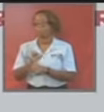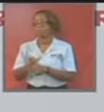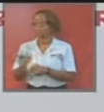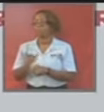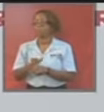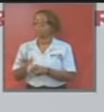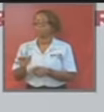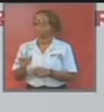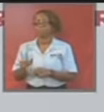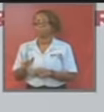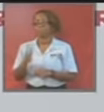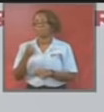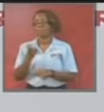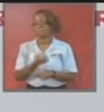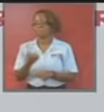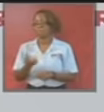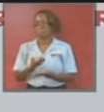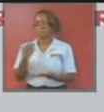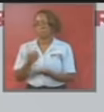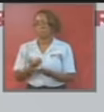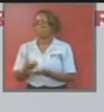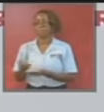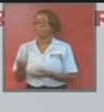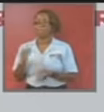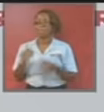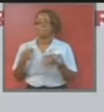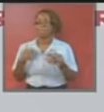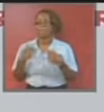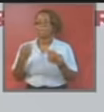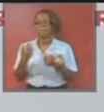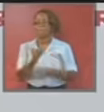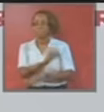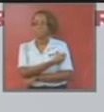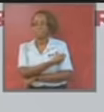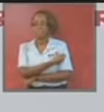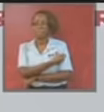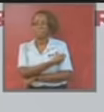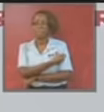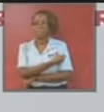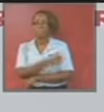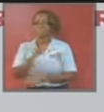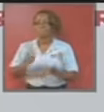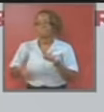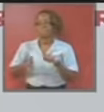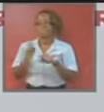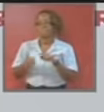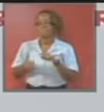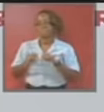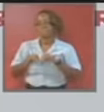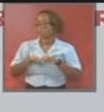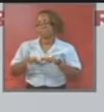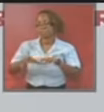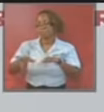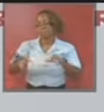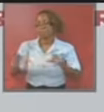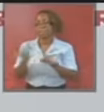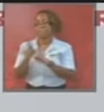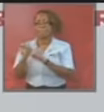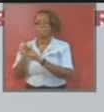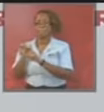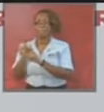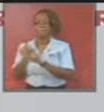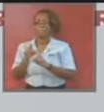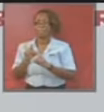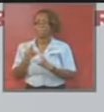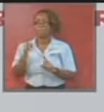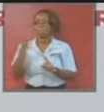is vaccinated will not be able to spread this disease at least at this point. There's a lot more research that has to go forward before